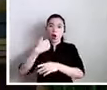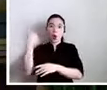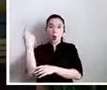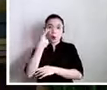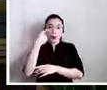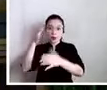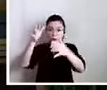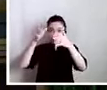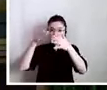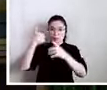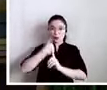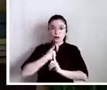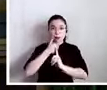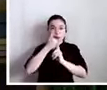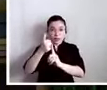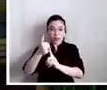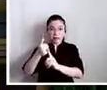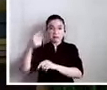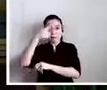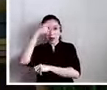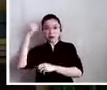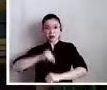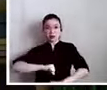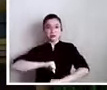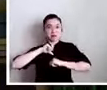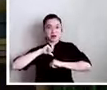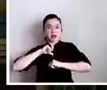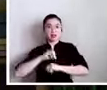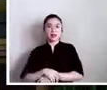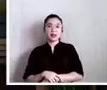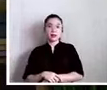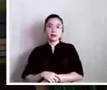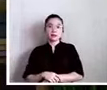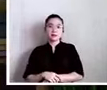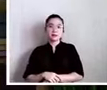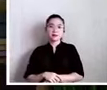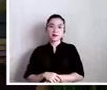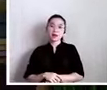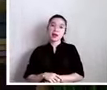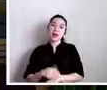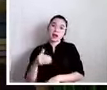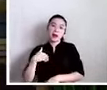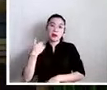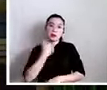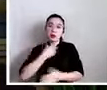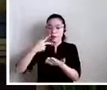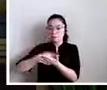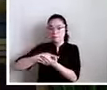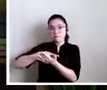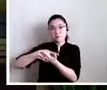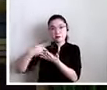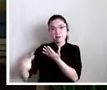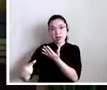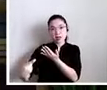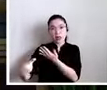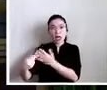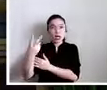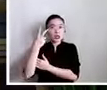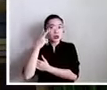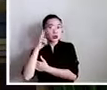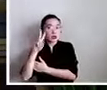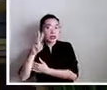agents of being falling apart as a community of God. We remember at the last part of the